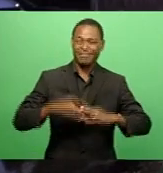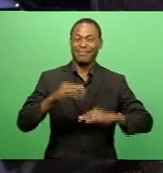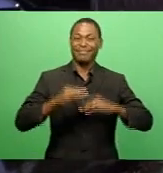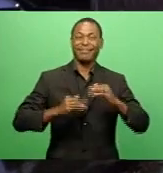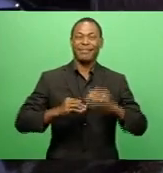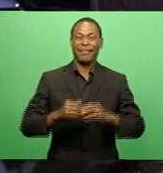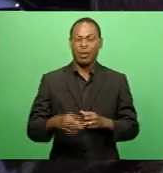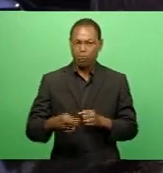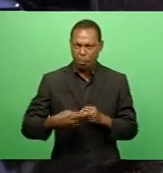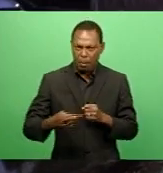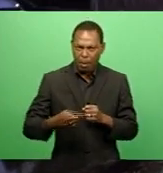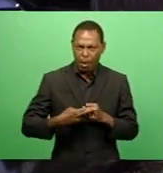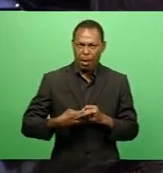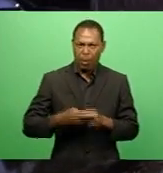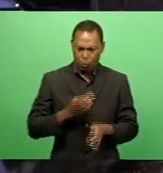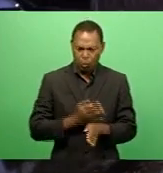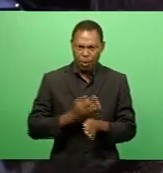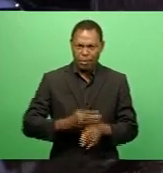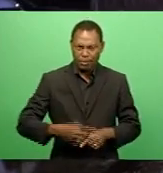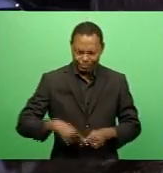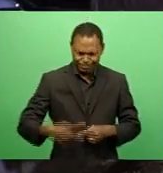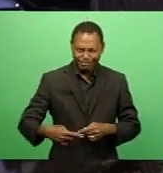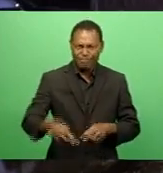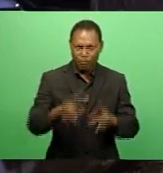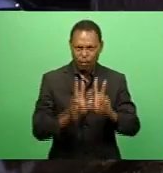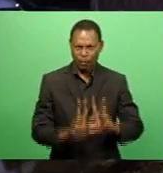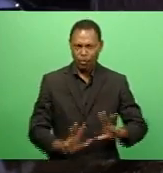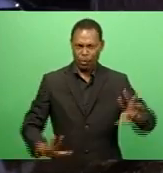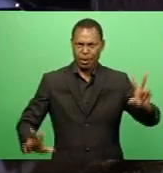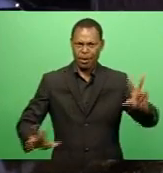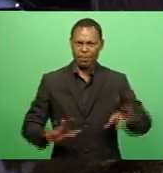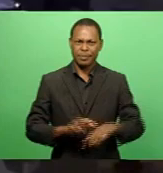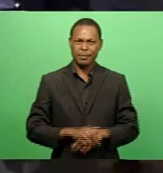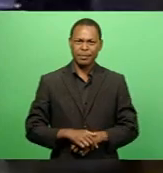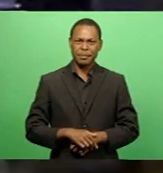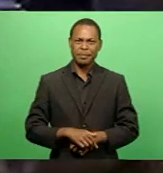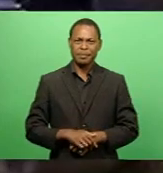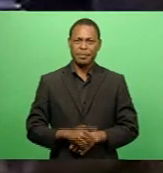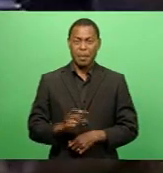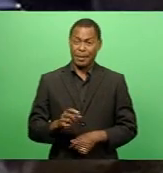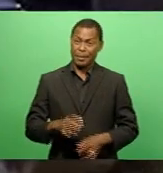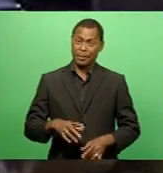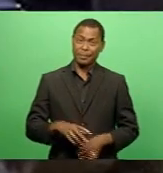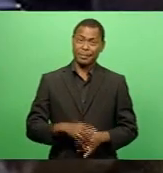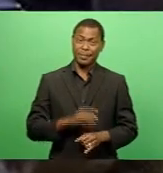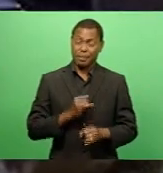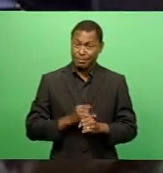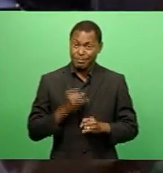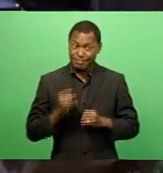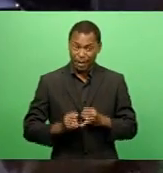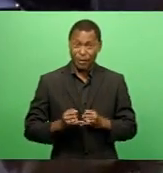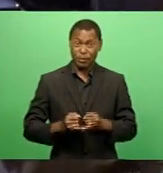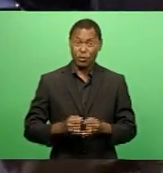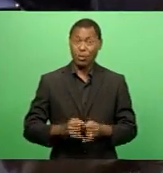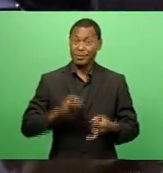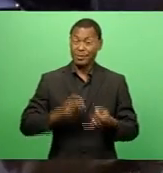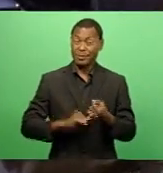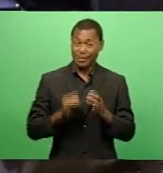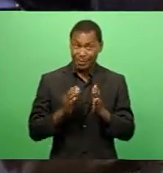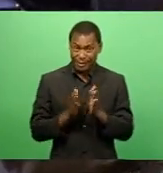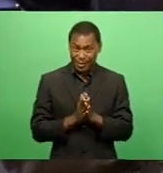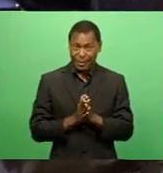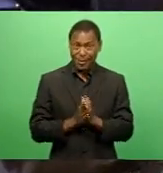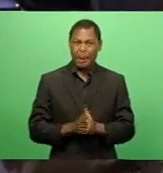work continues here in Vanuatu, despite the declaration ending on Saturday. Now, for the restoration of